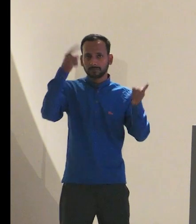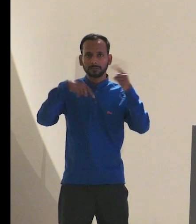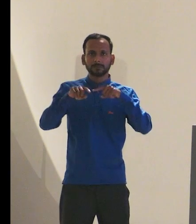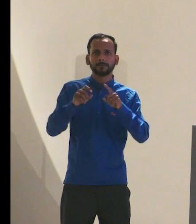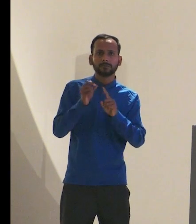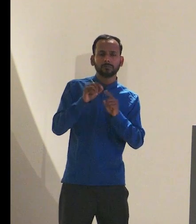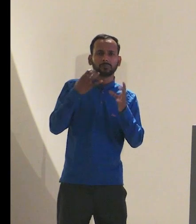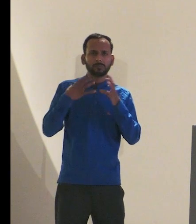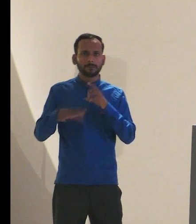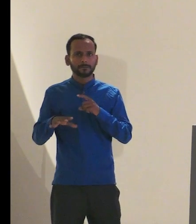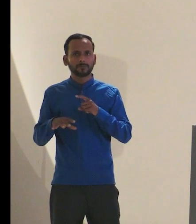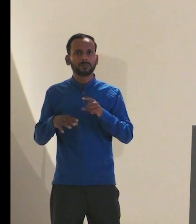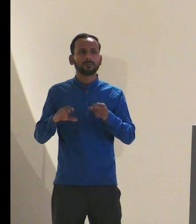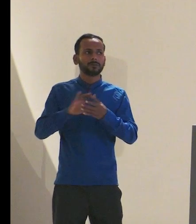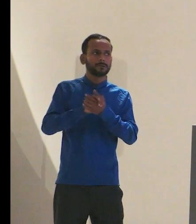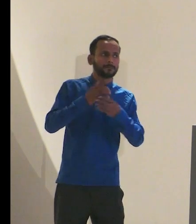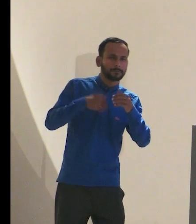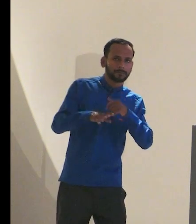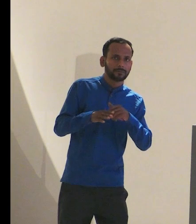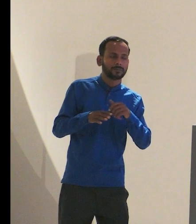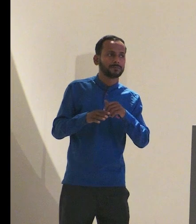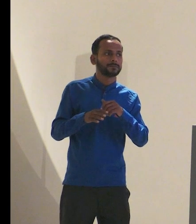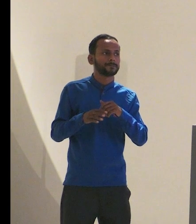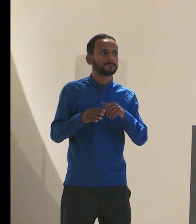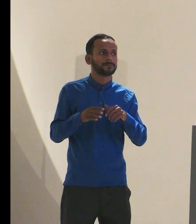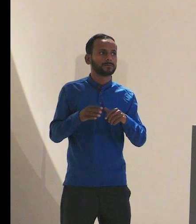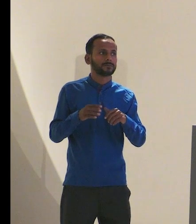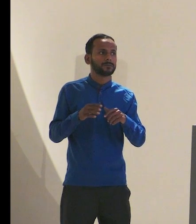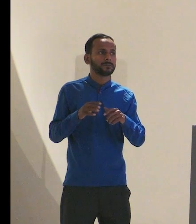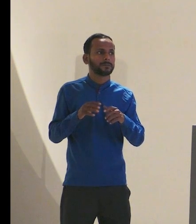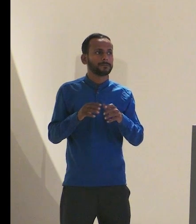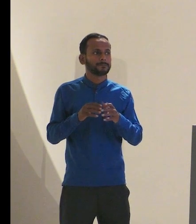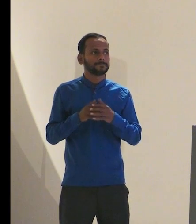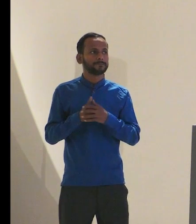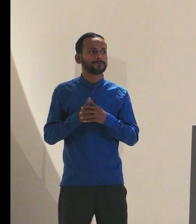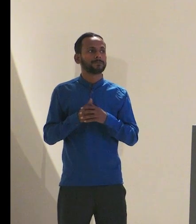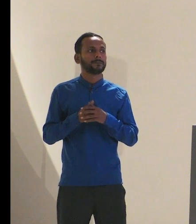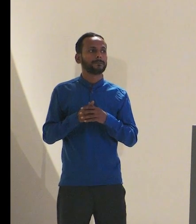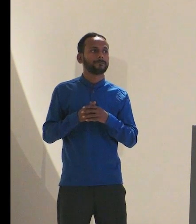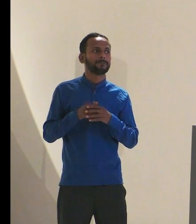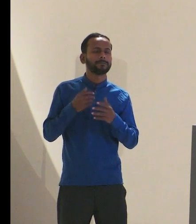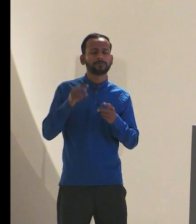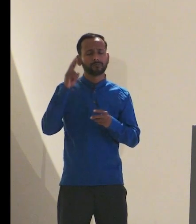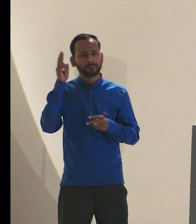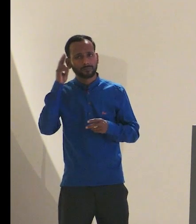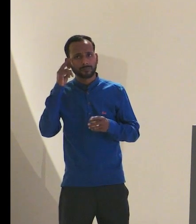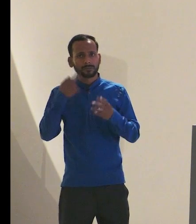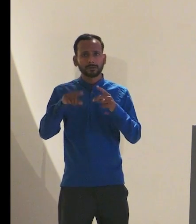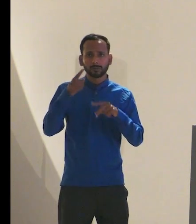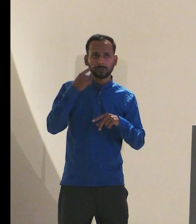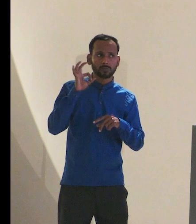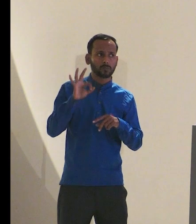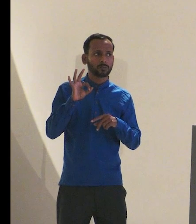repercussions have been very, very limited. And I would say that perhaps the most important statue that has